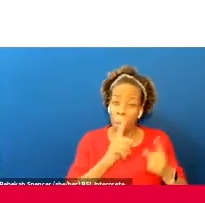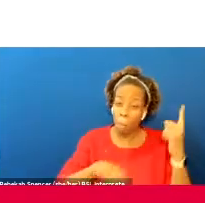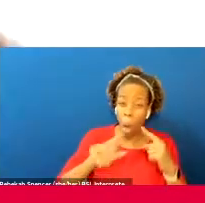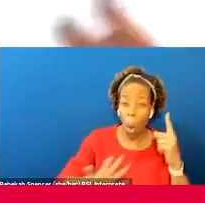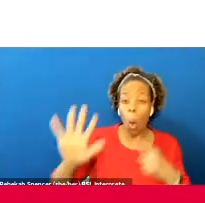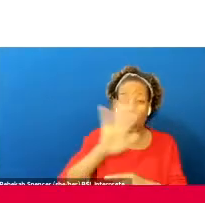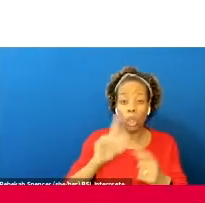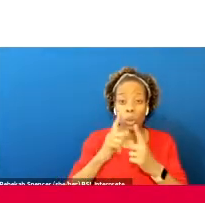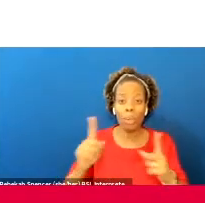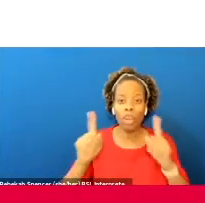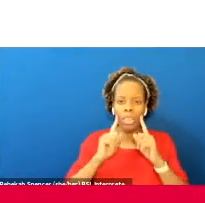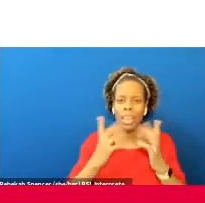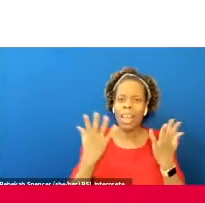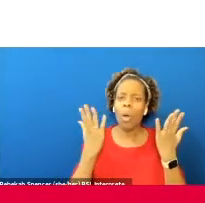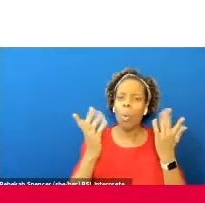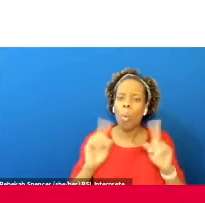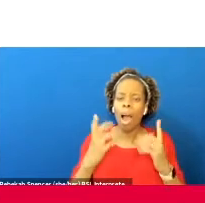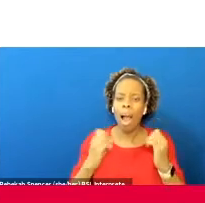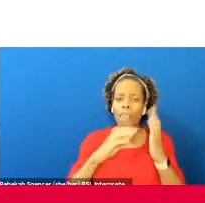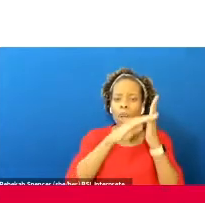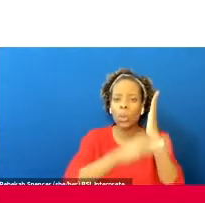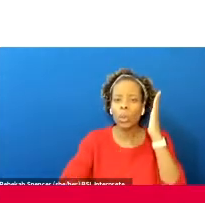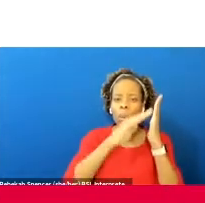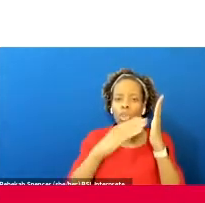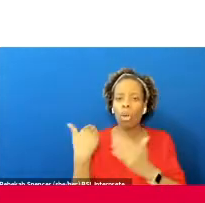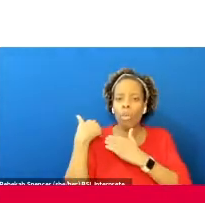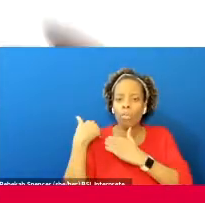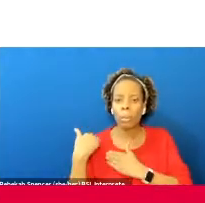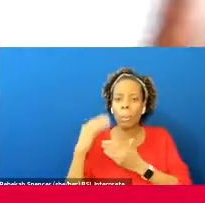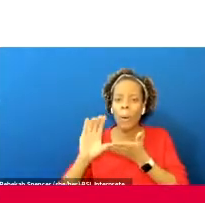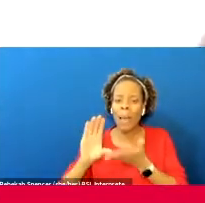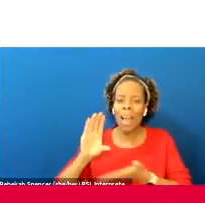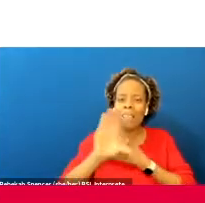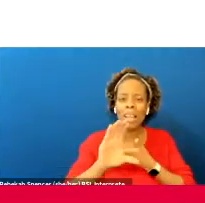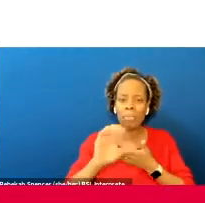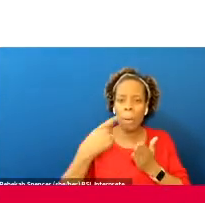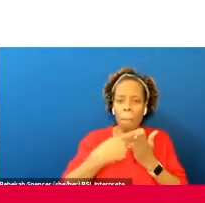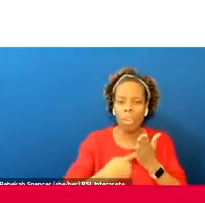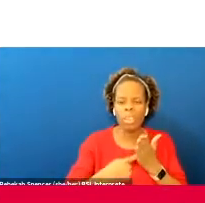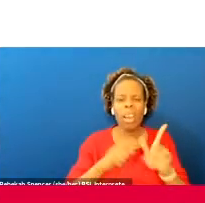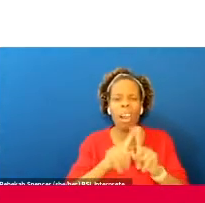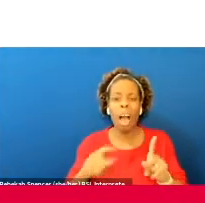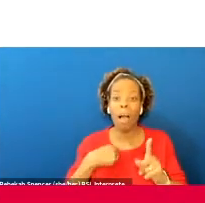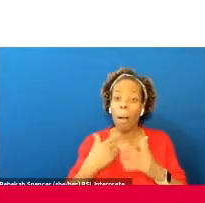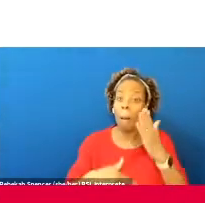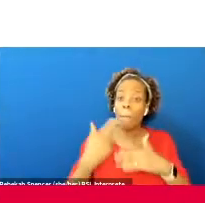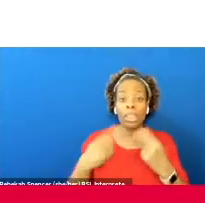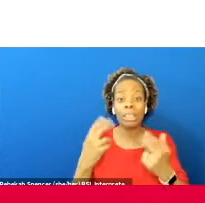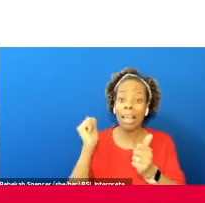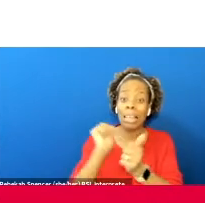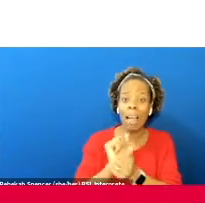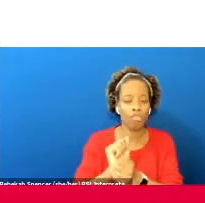a socially responsible investment policy, which will include points like we won't support modern day slavery or